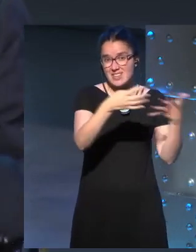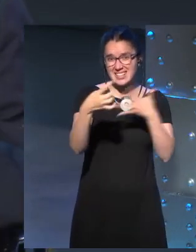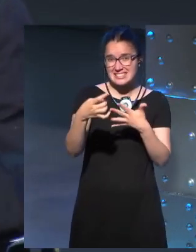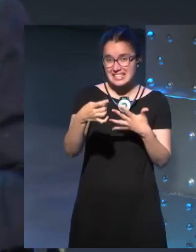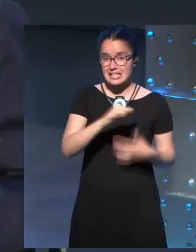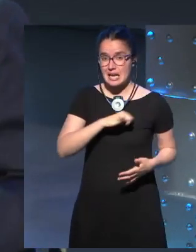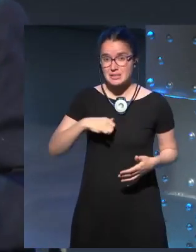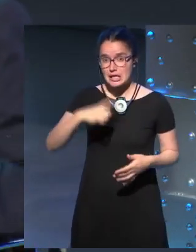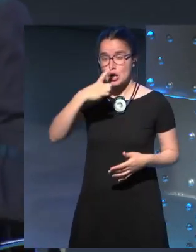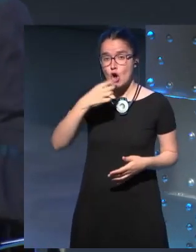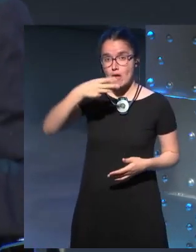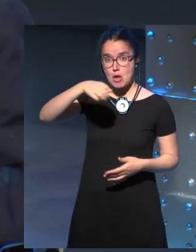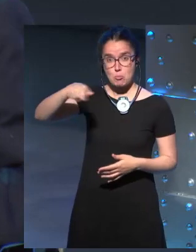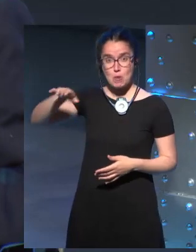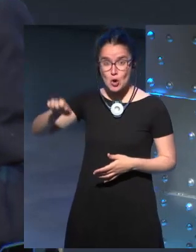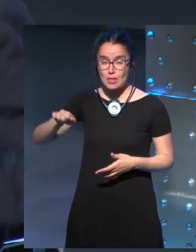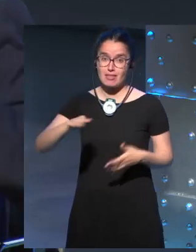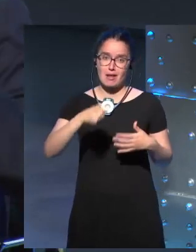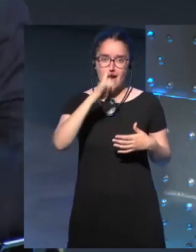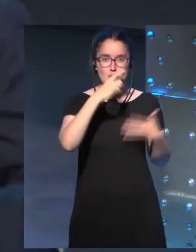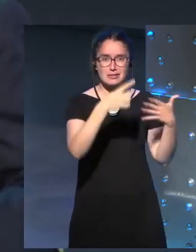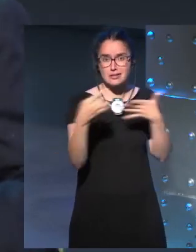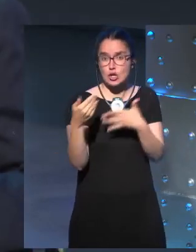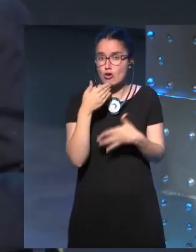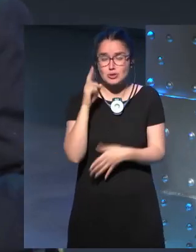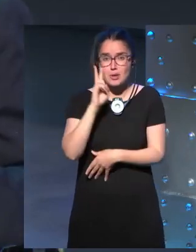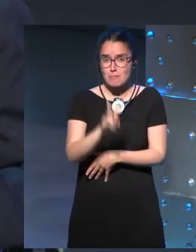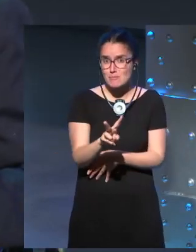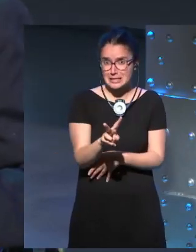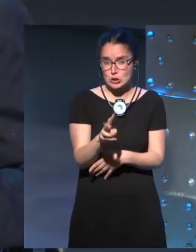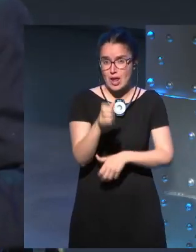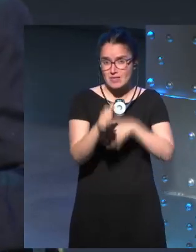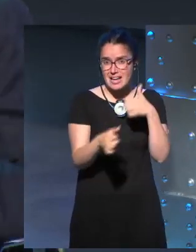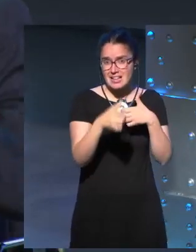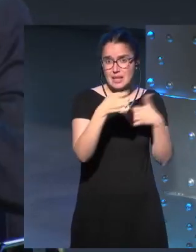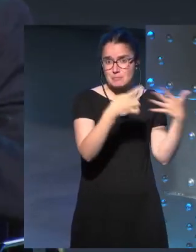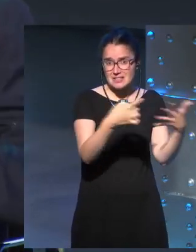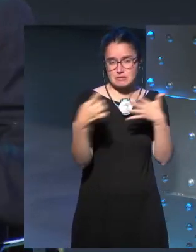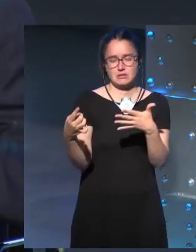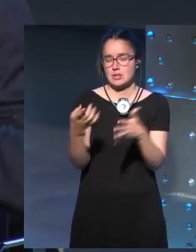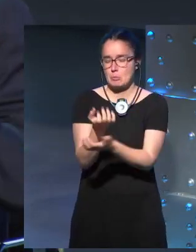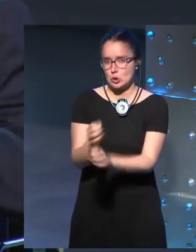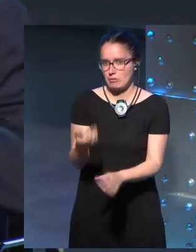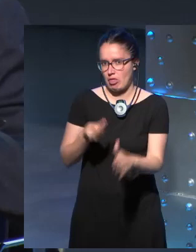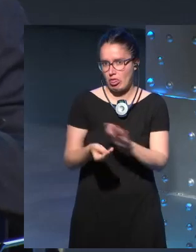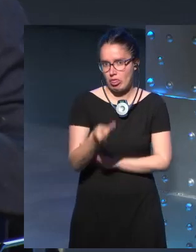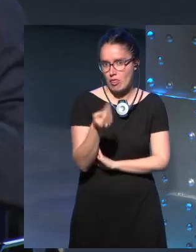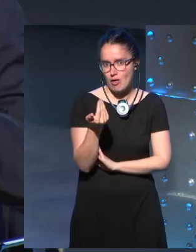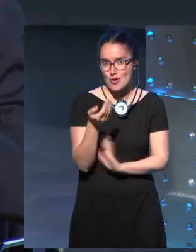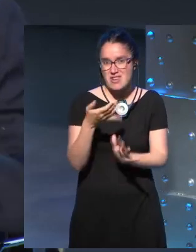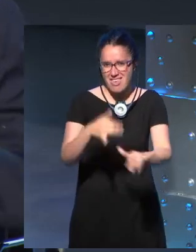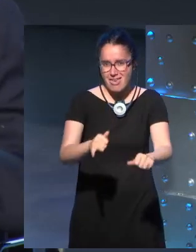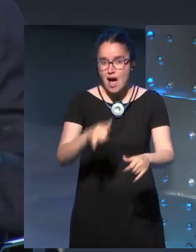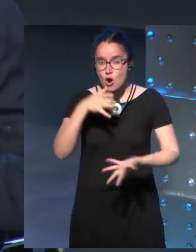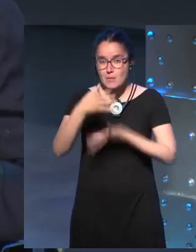1996, all supporters were wearing the Bobby Moore t-shirt as if they had watched that final in 1966. And I